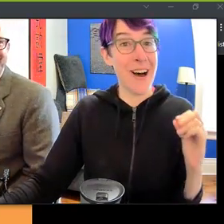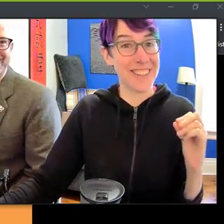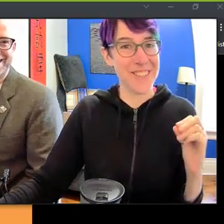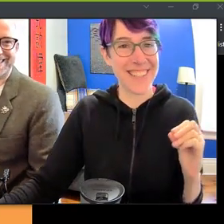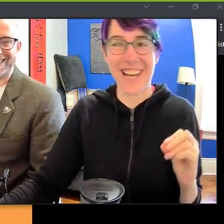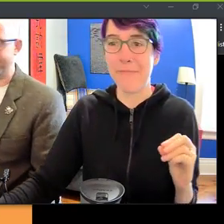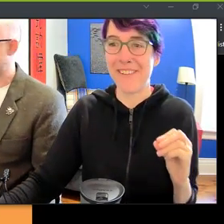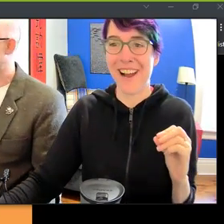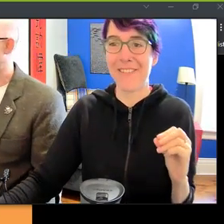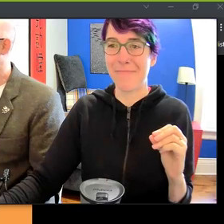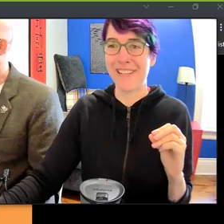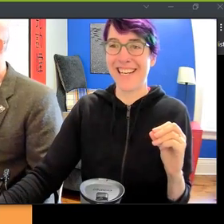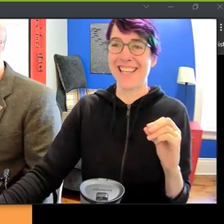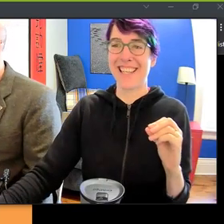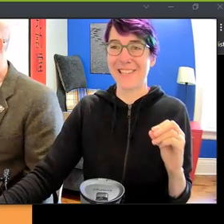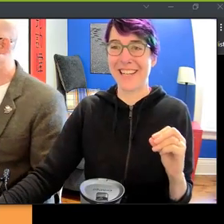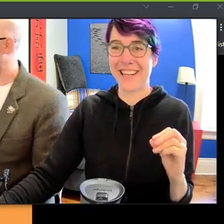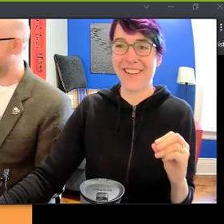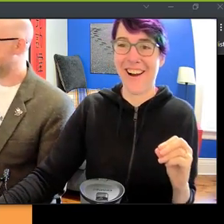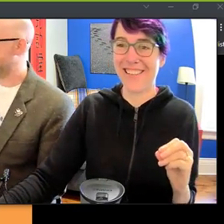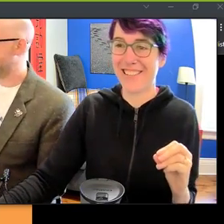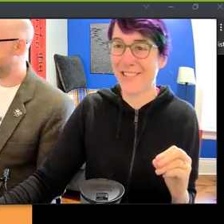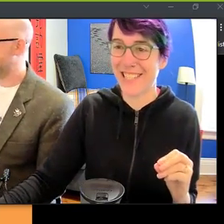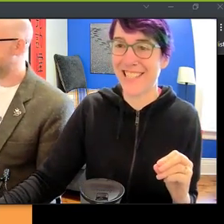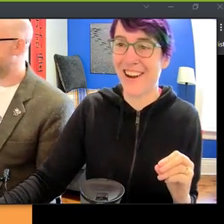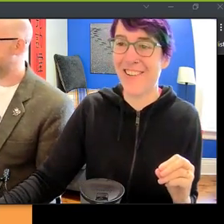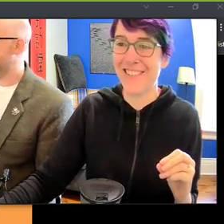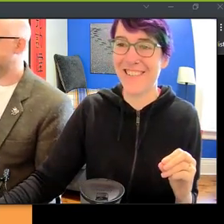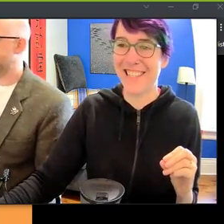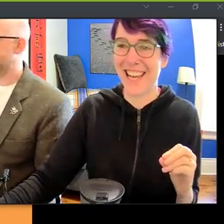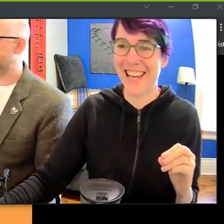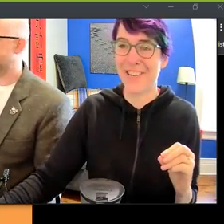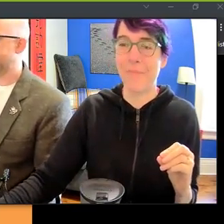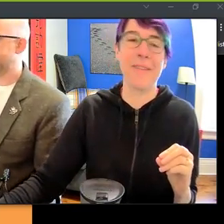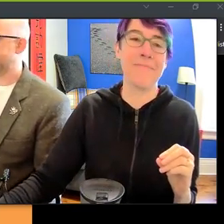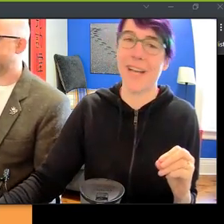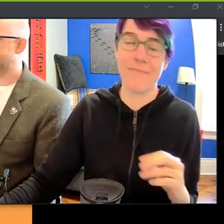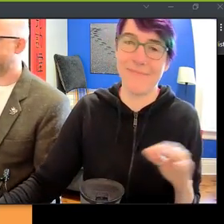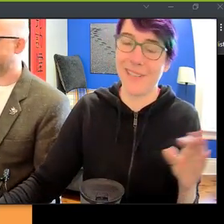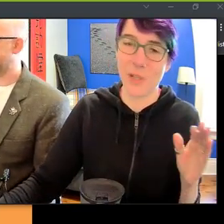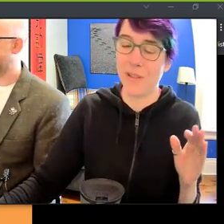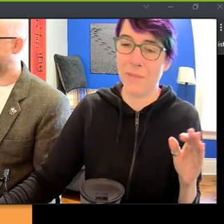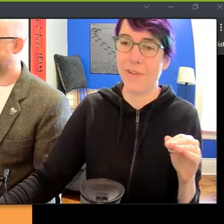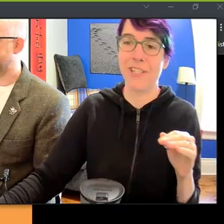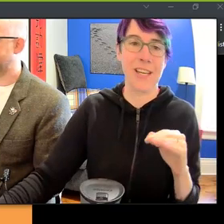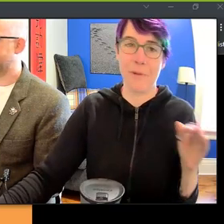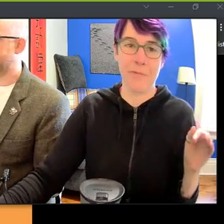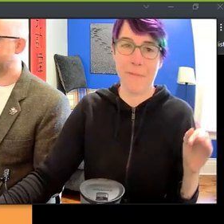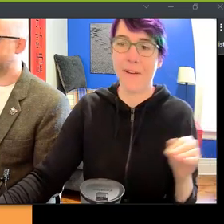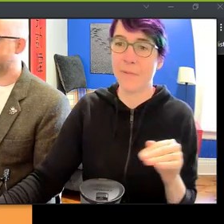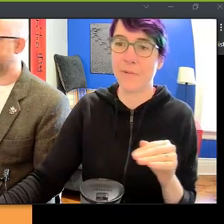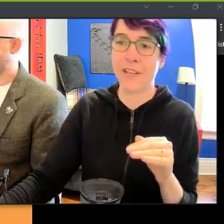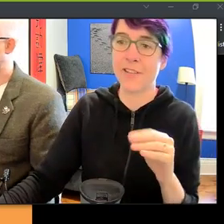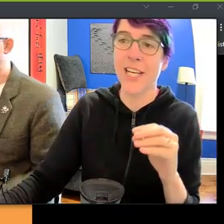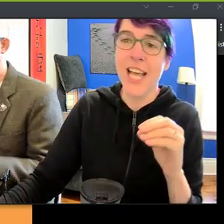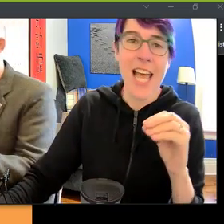My father used to tell me when I was complaining that things were getting really hard at school, he always used to say, so I'm totally privileged kid, both my